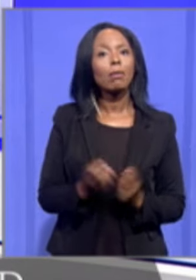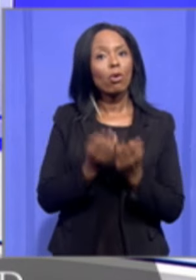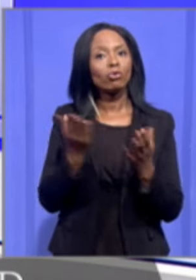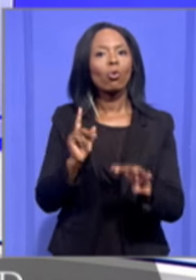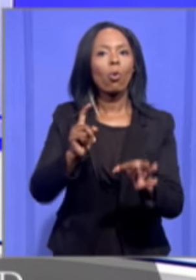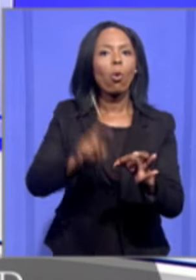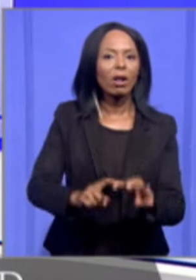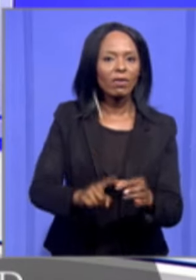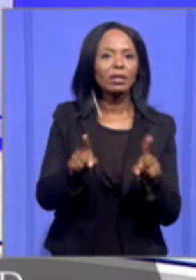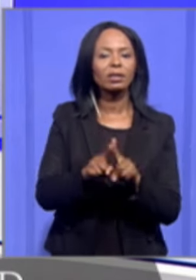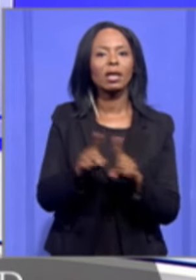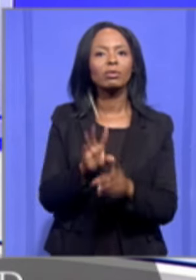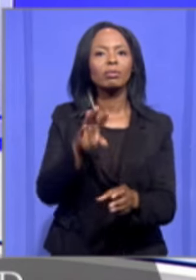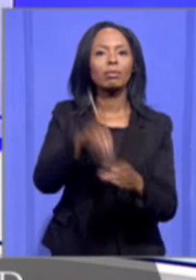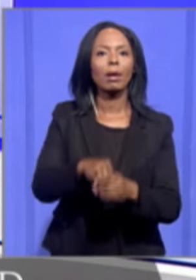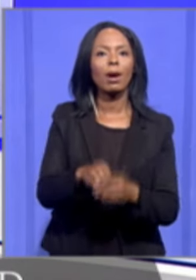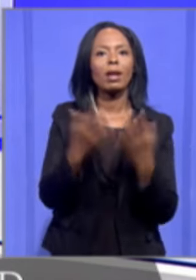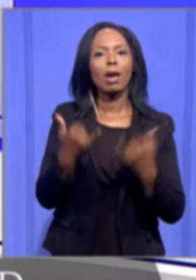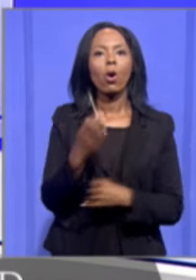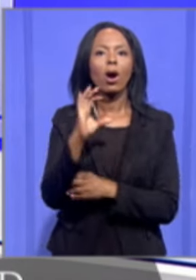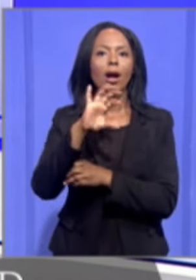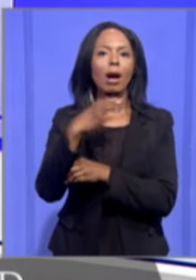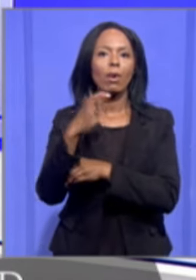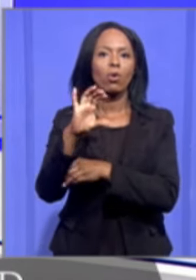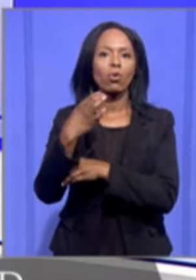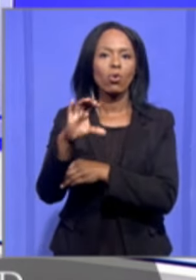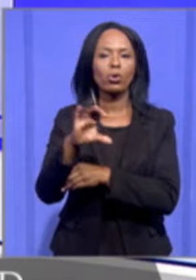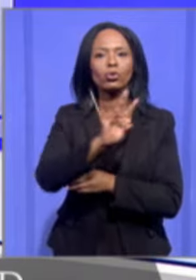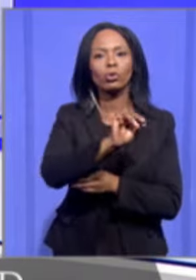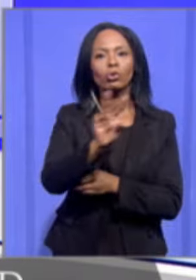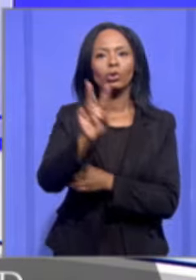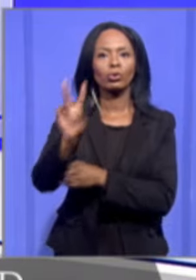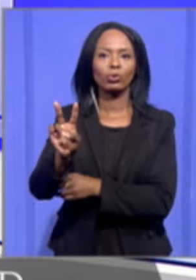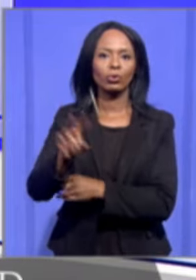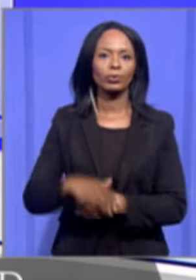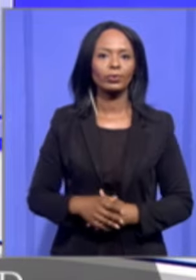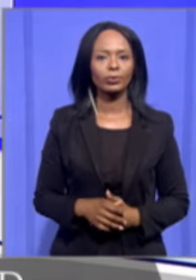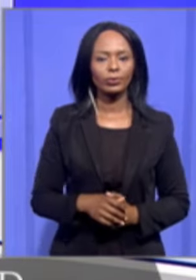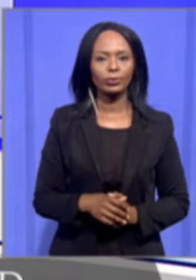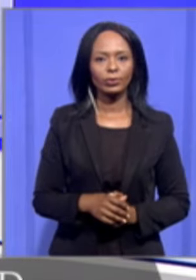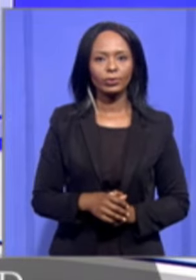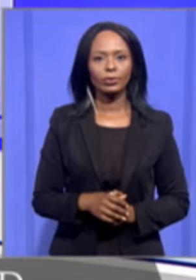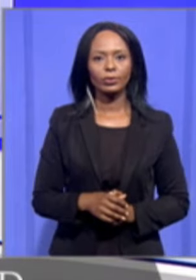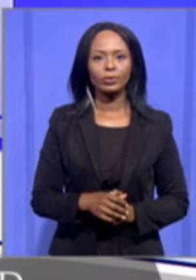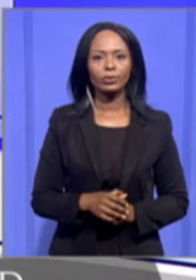qualifyela gape go nna le seabe fa ba ne ba tshameka kwa Cameroon ka